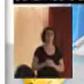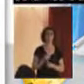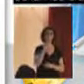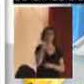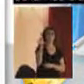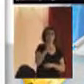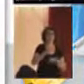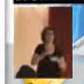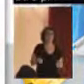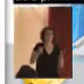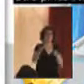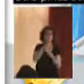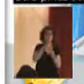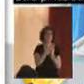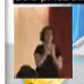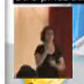a huge